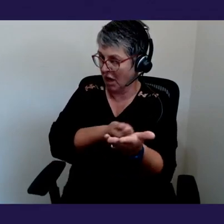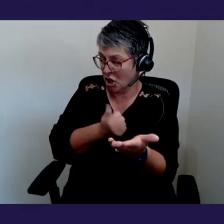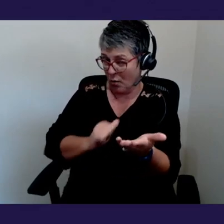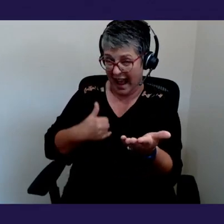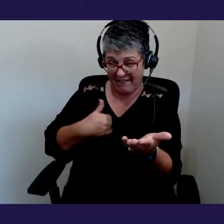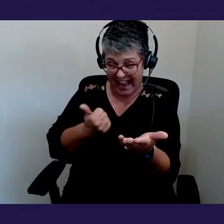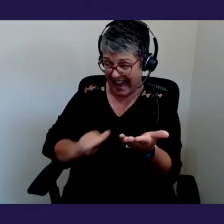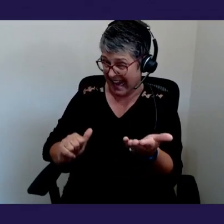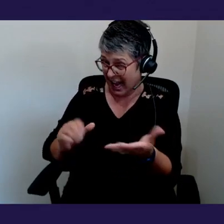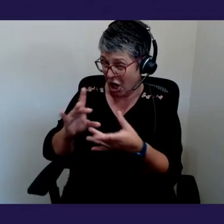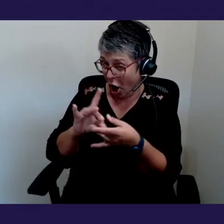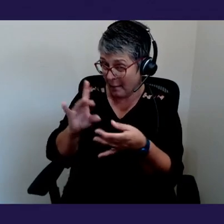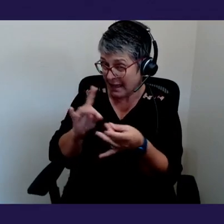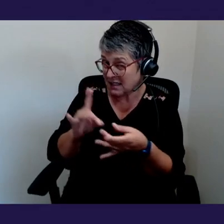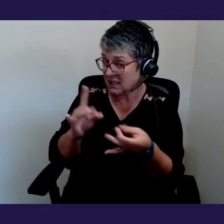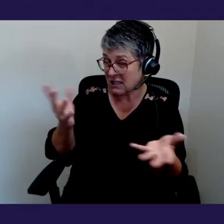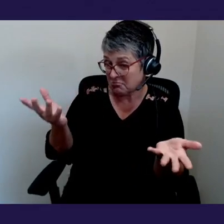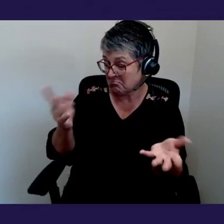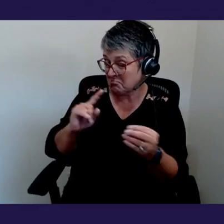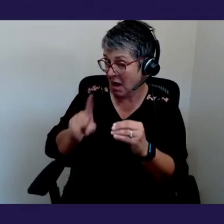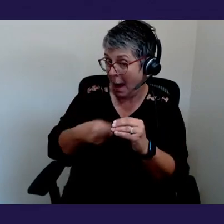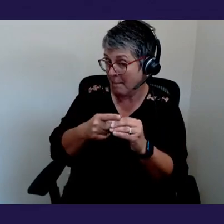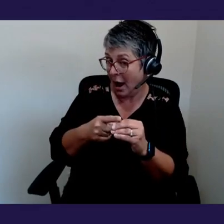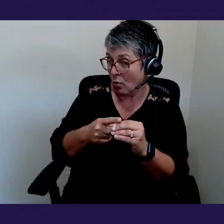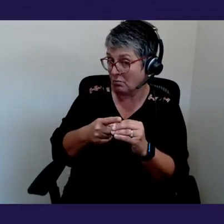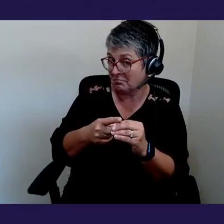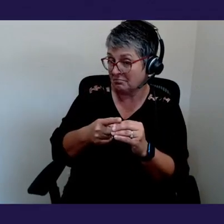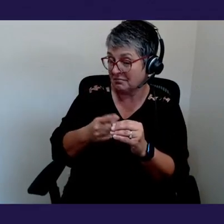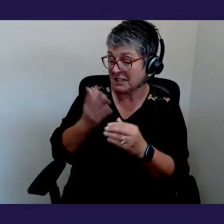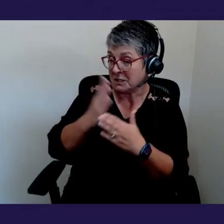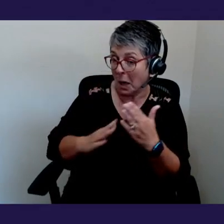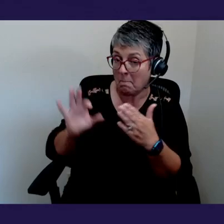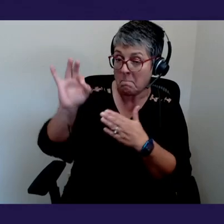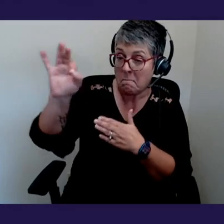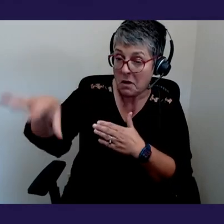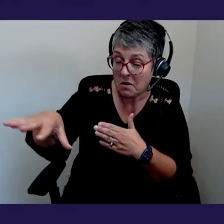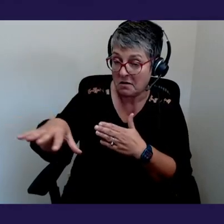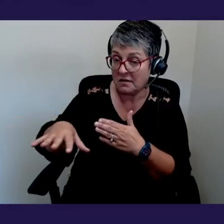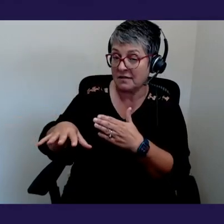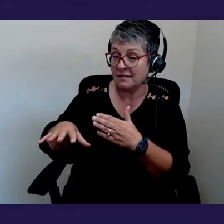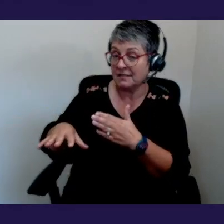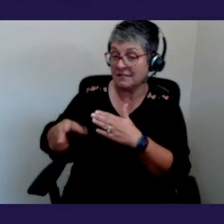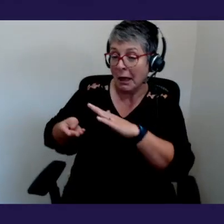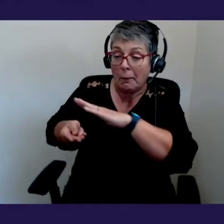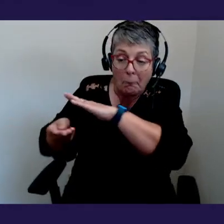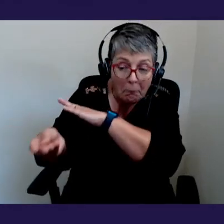incentive-based as a last resort, or even as a first approach?